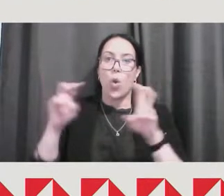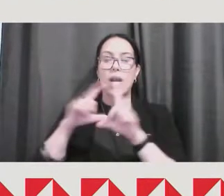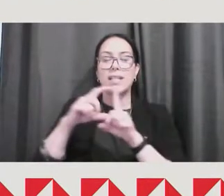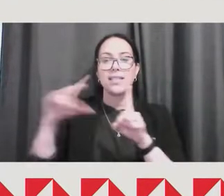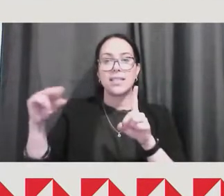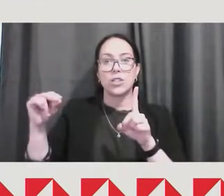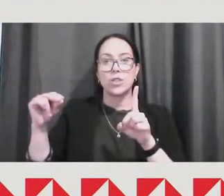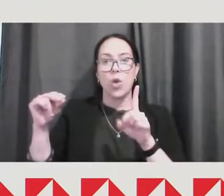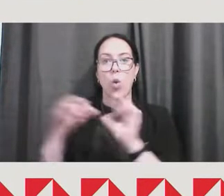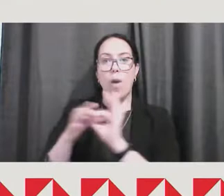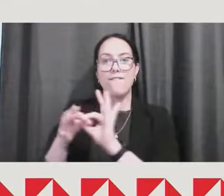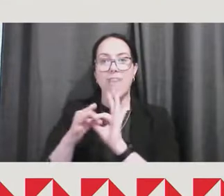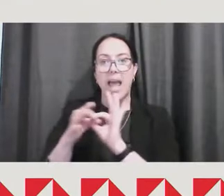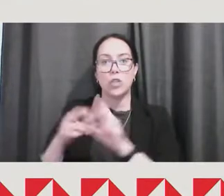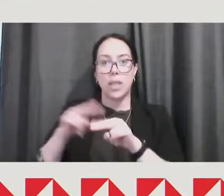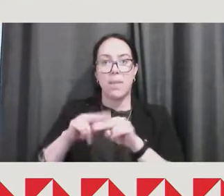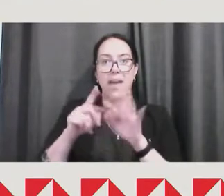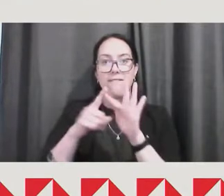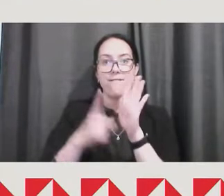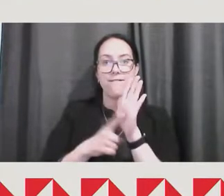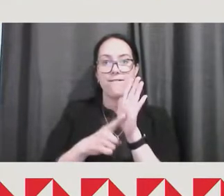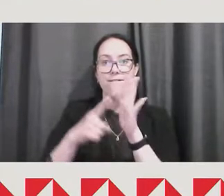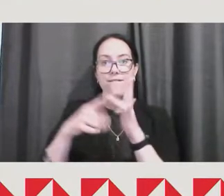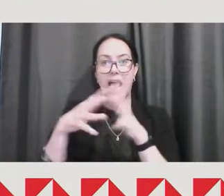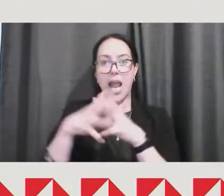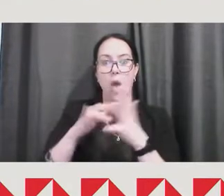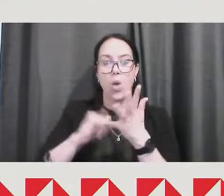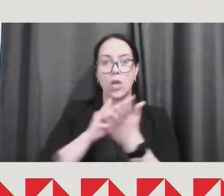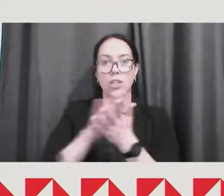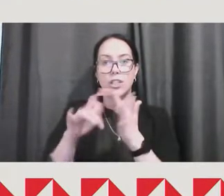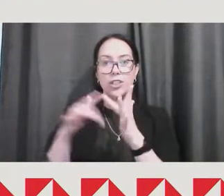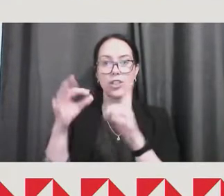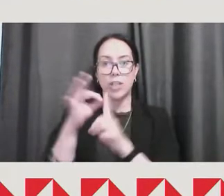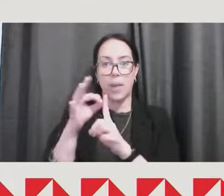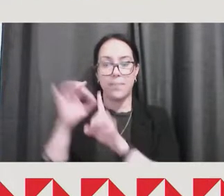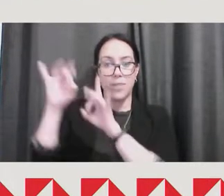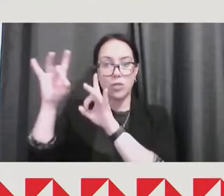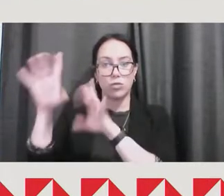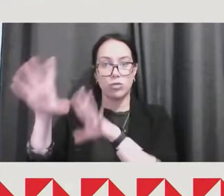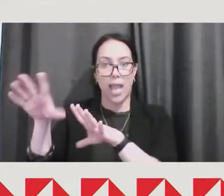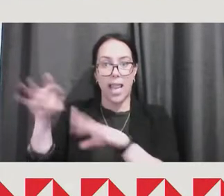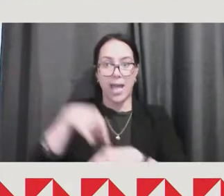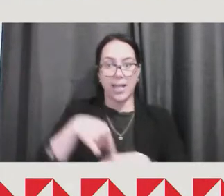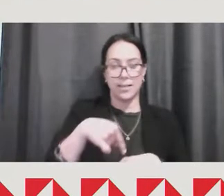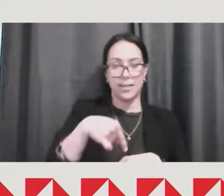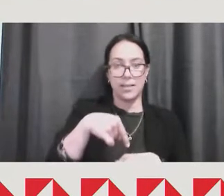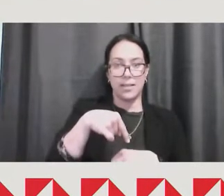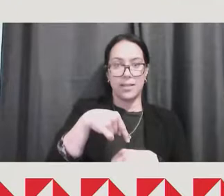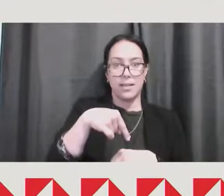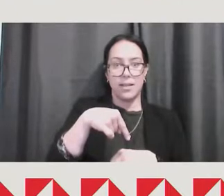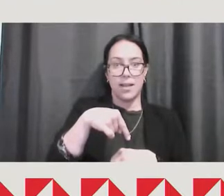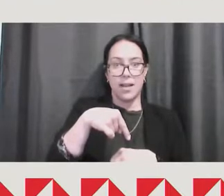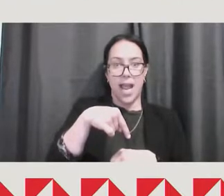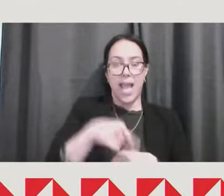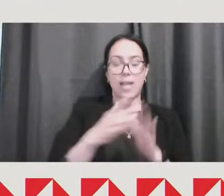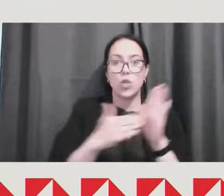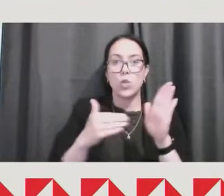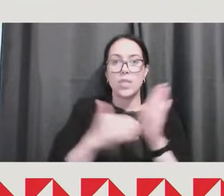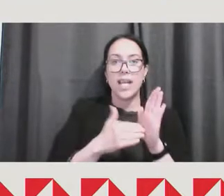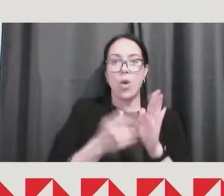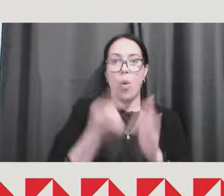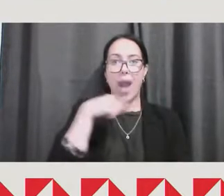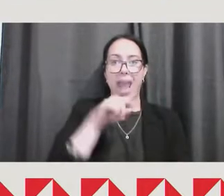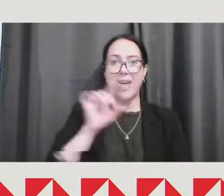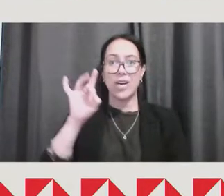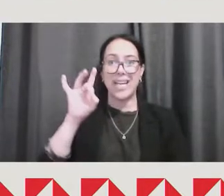this we had 110 applicants between aotearoa and Australia and there were only 10 positions